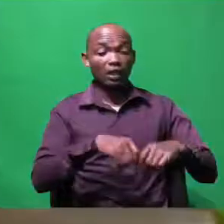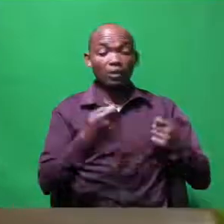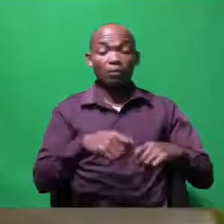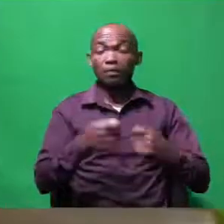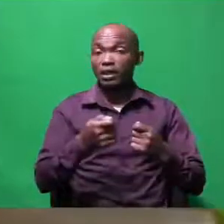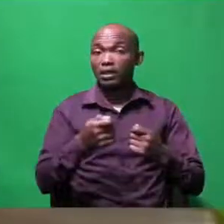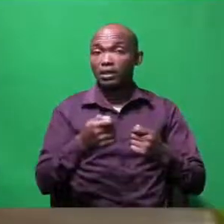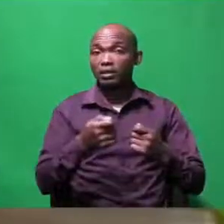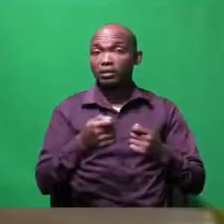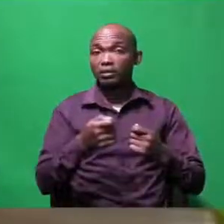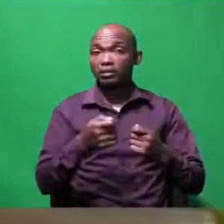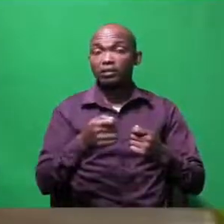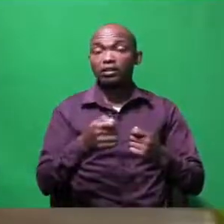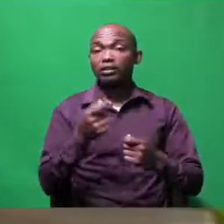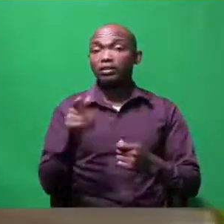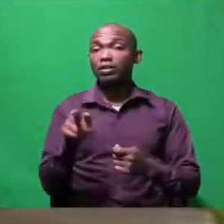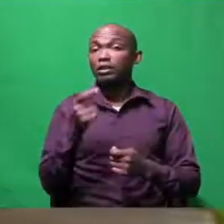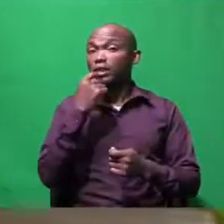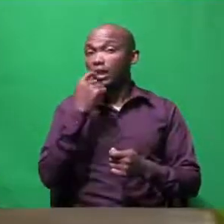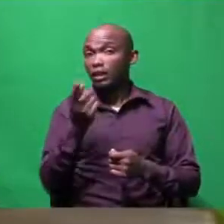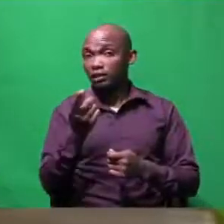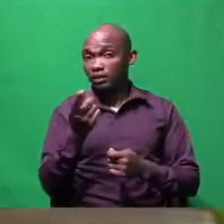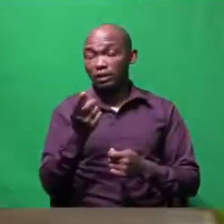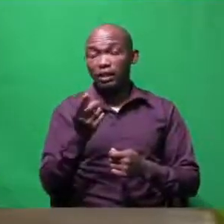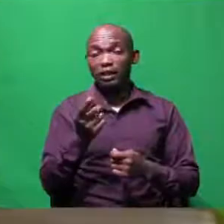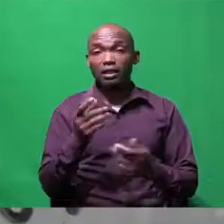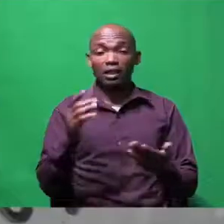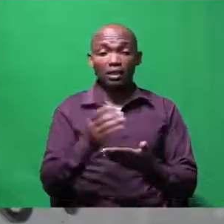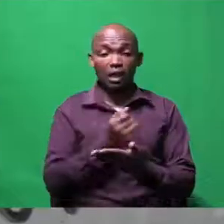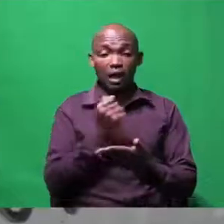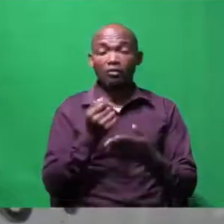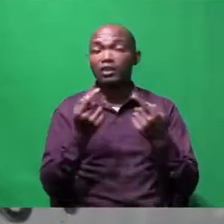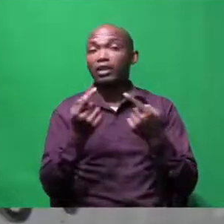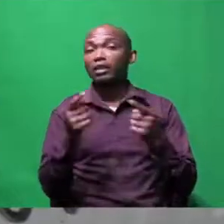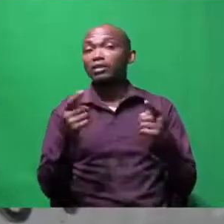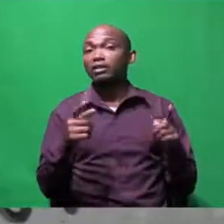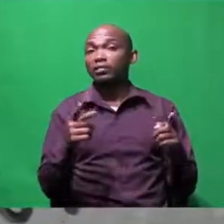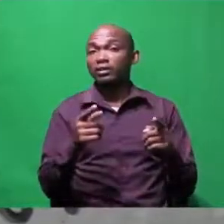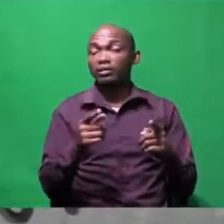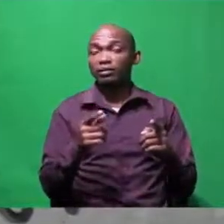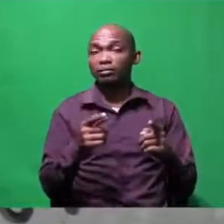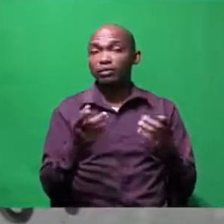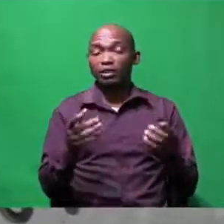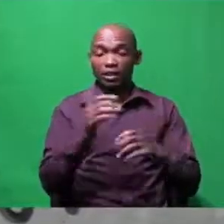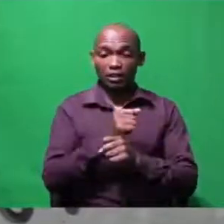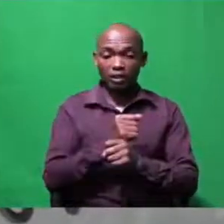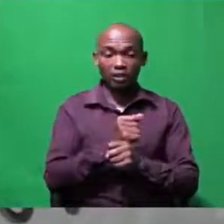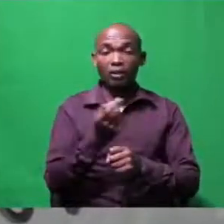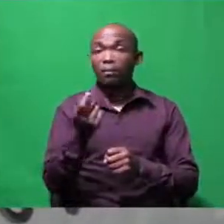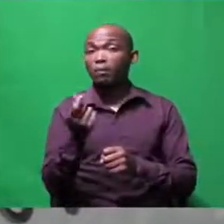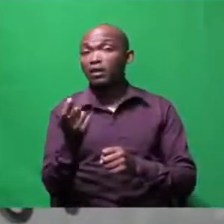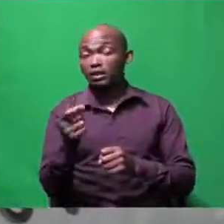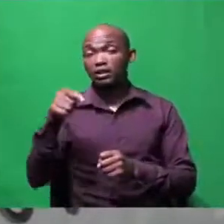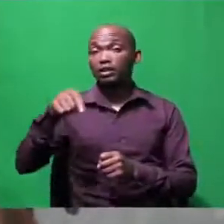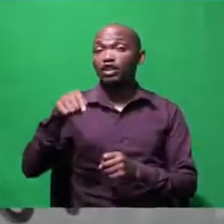pieces of rocks. So this we can say can have a different crystallines, can have some pieces of crystals